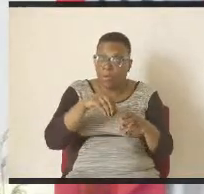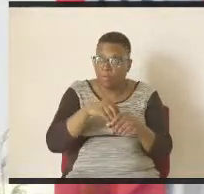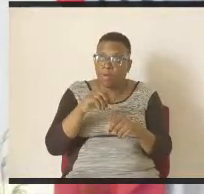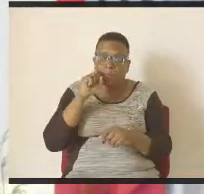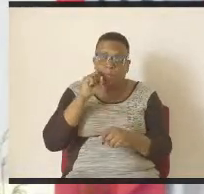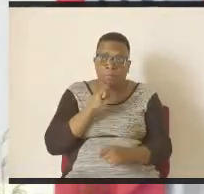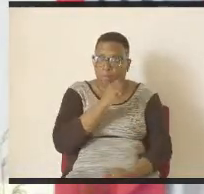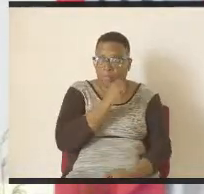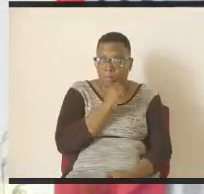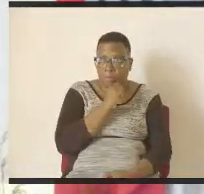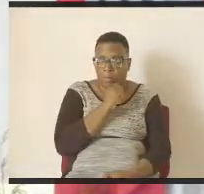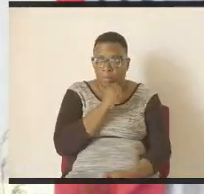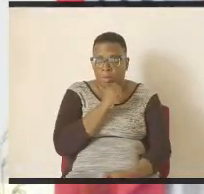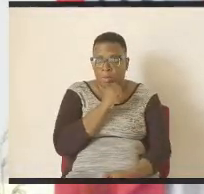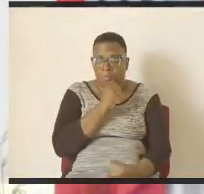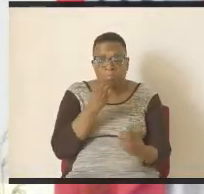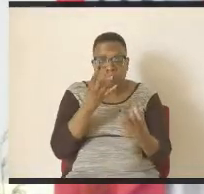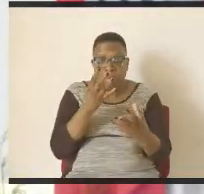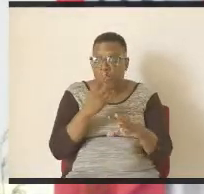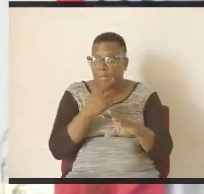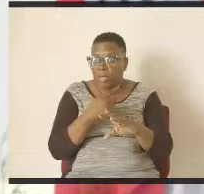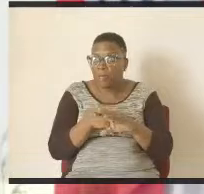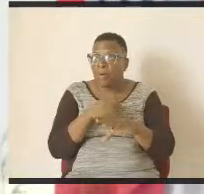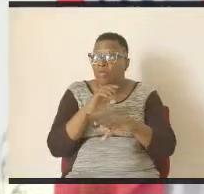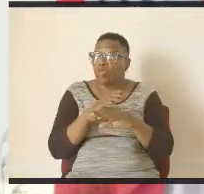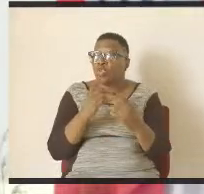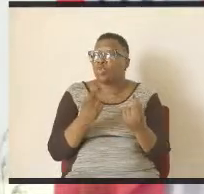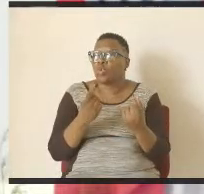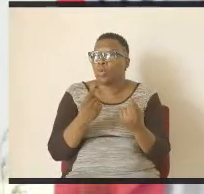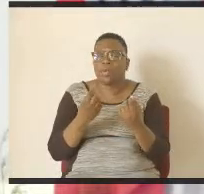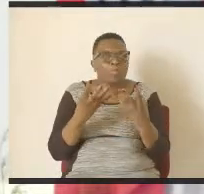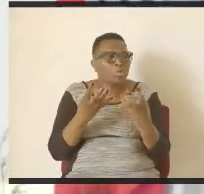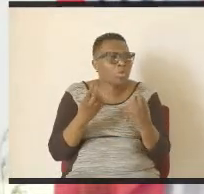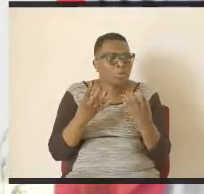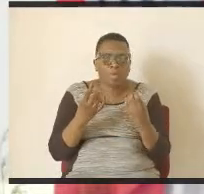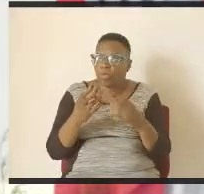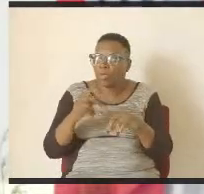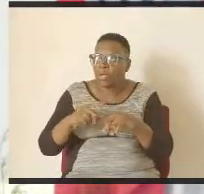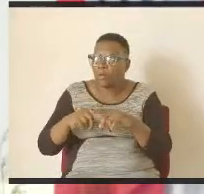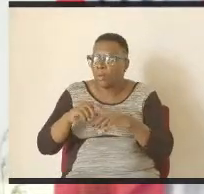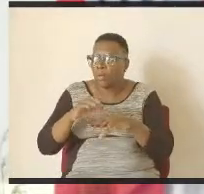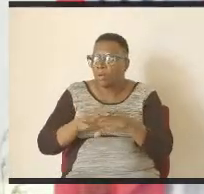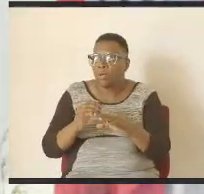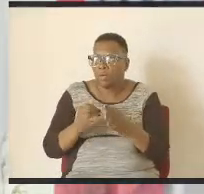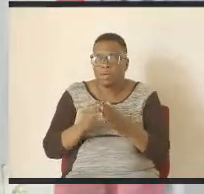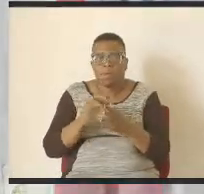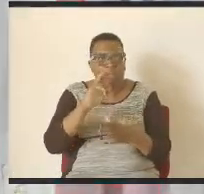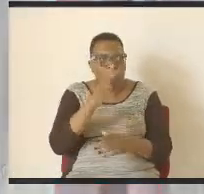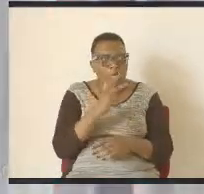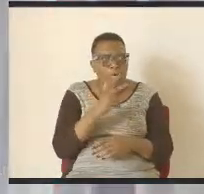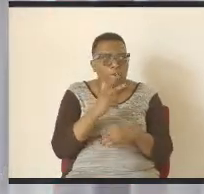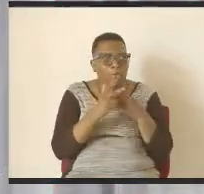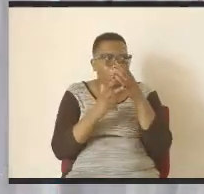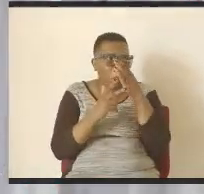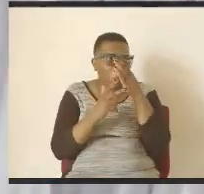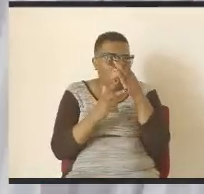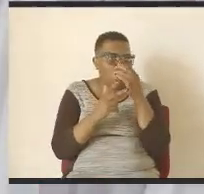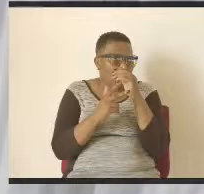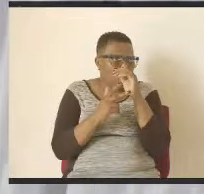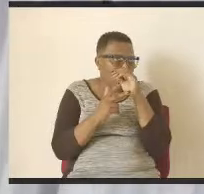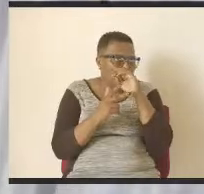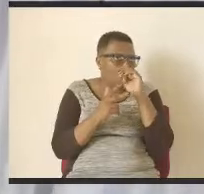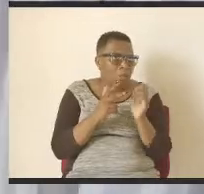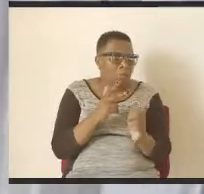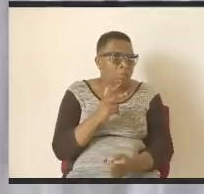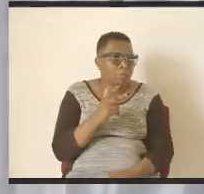table as often as possible, as much as it depends on us to do that. Number three, we need to, and Brother Hekima said this